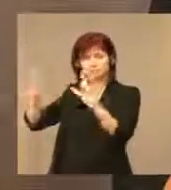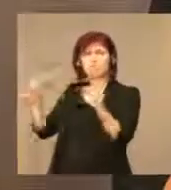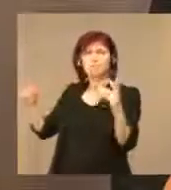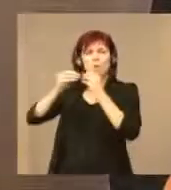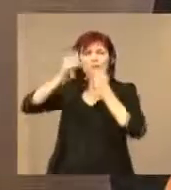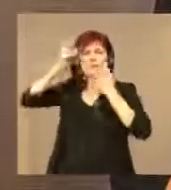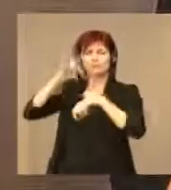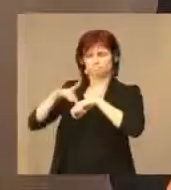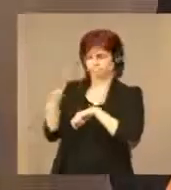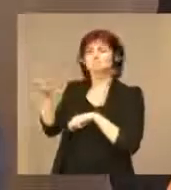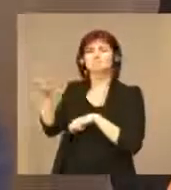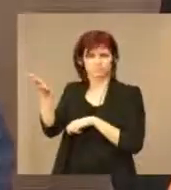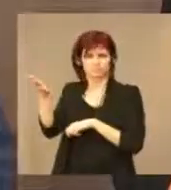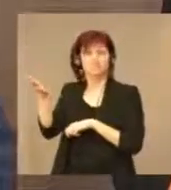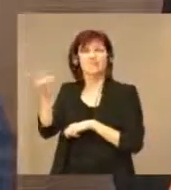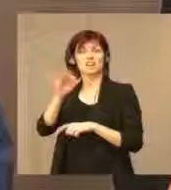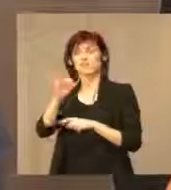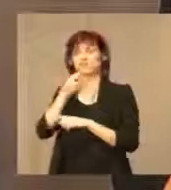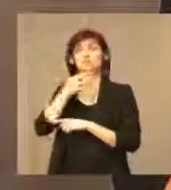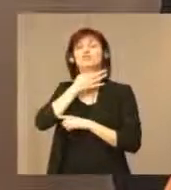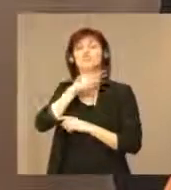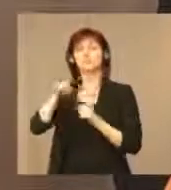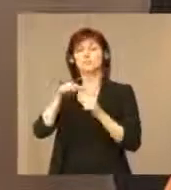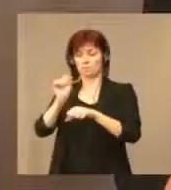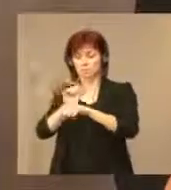information on that question of employment and disability.